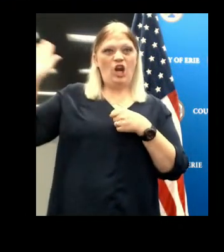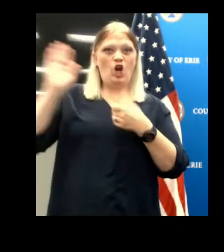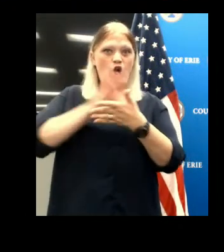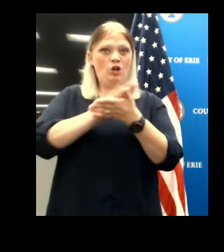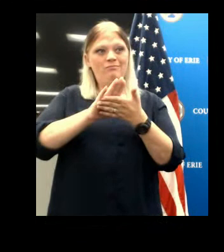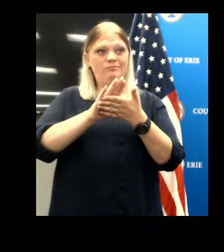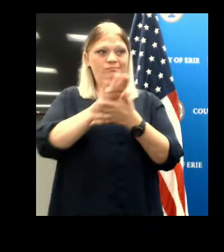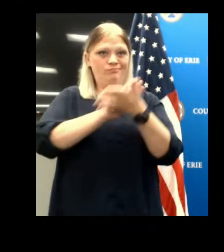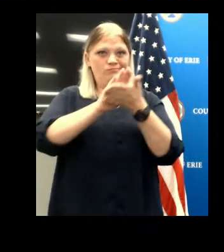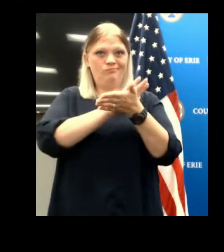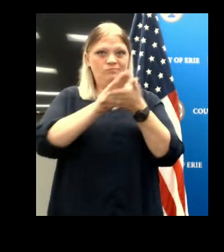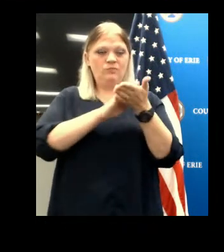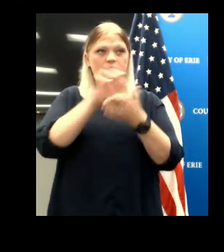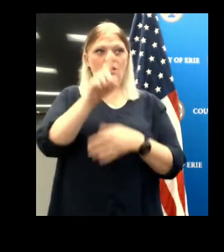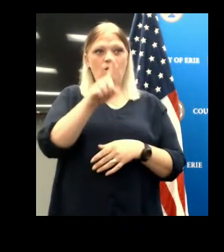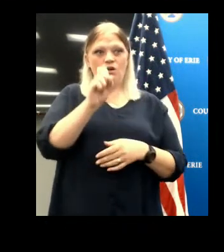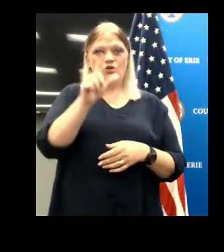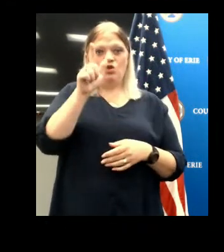and we've distributed